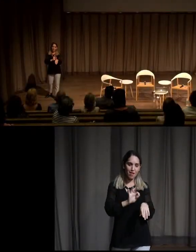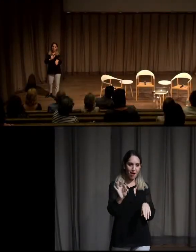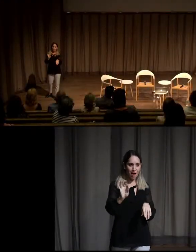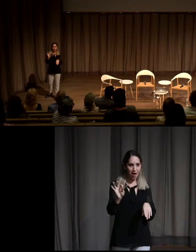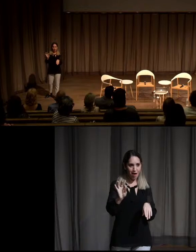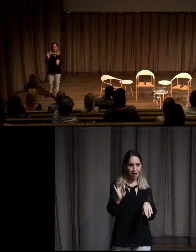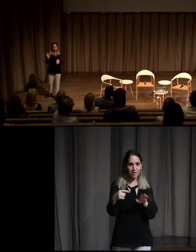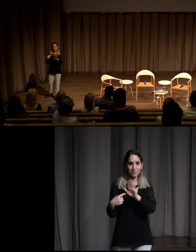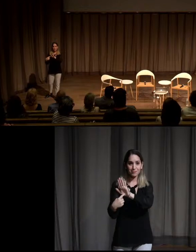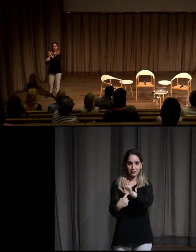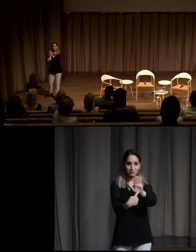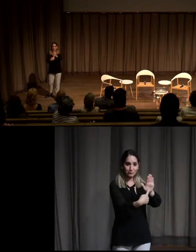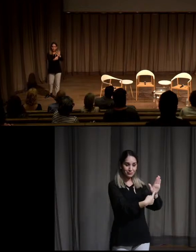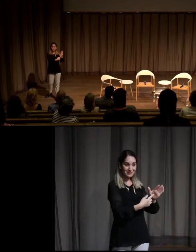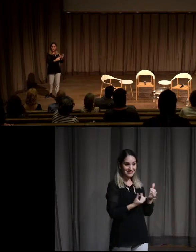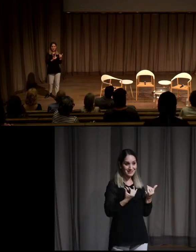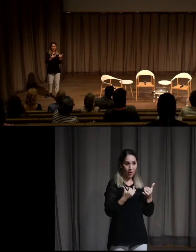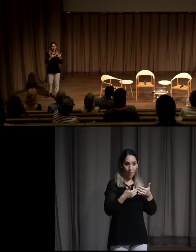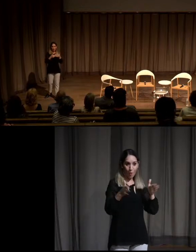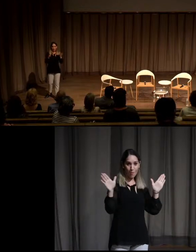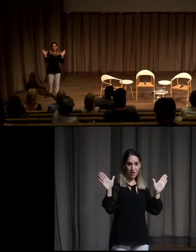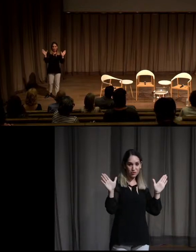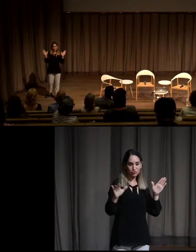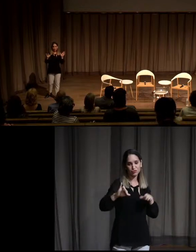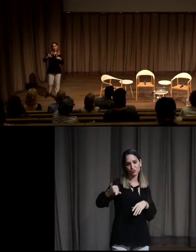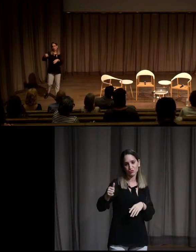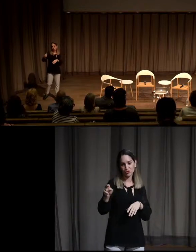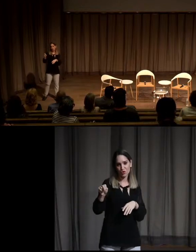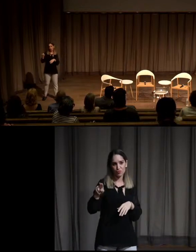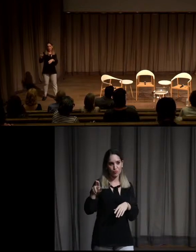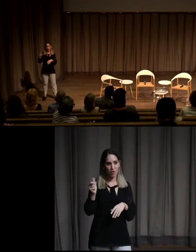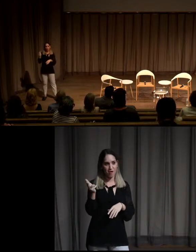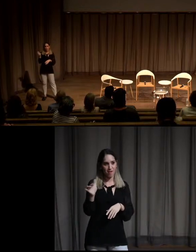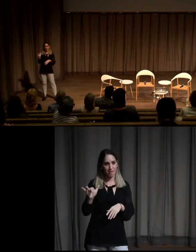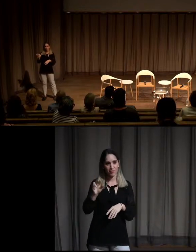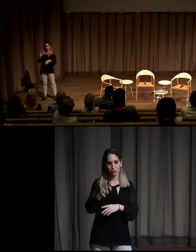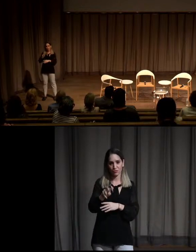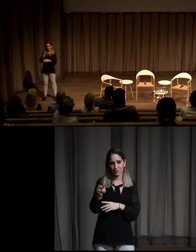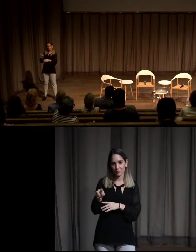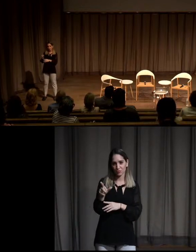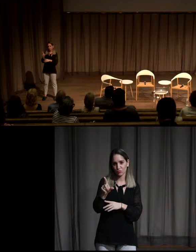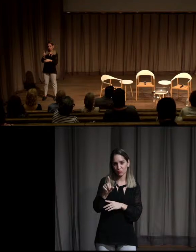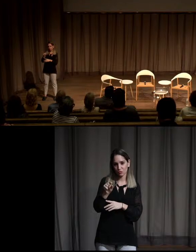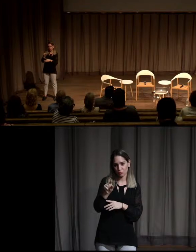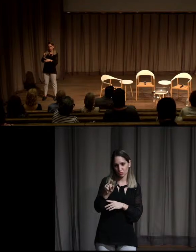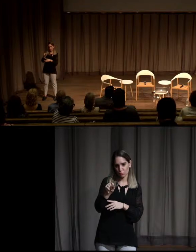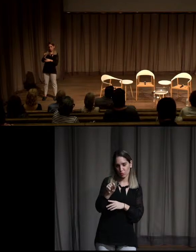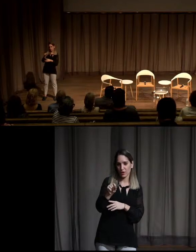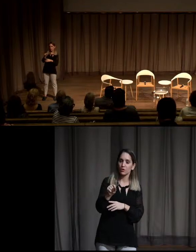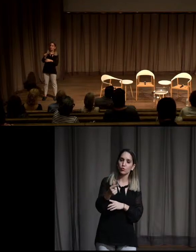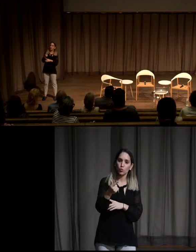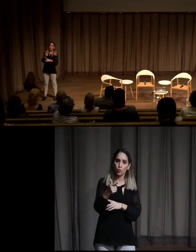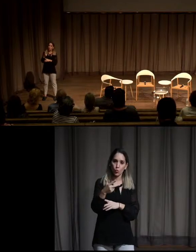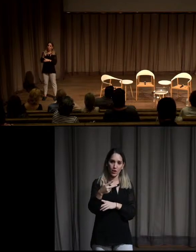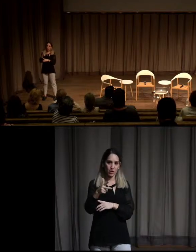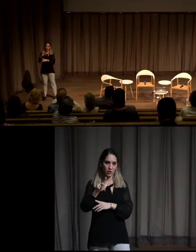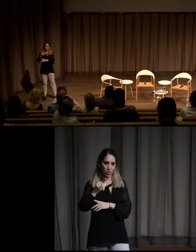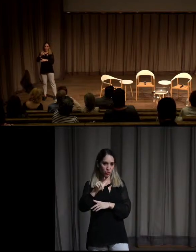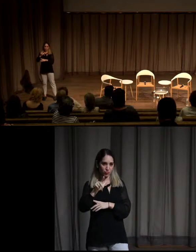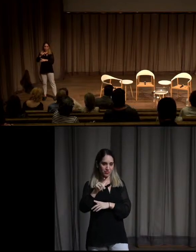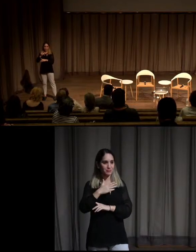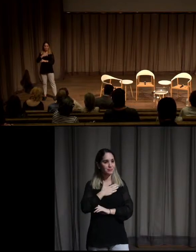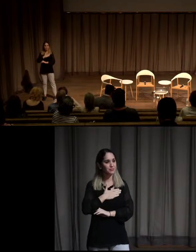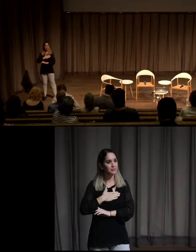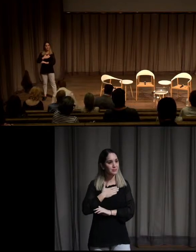through January 22nd of 2023. And without further delay, please join me in